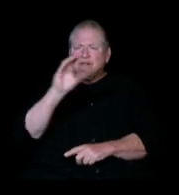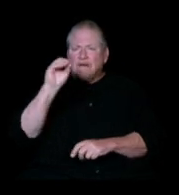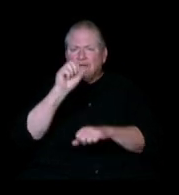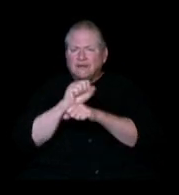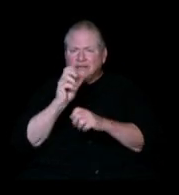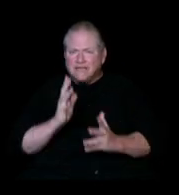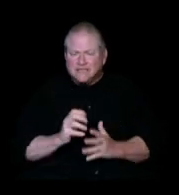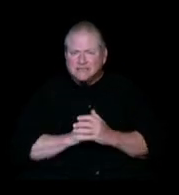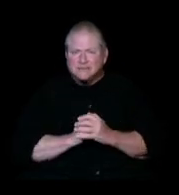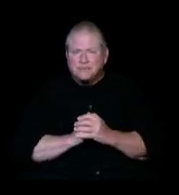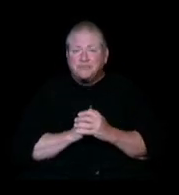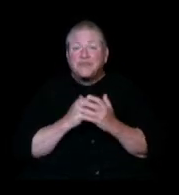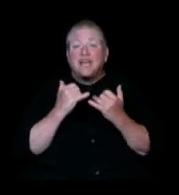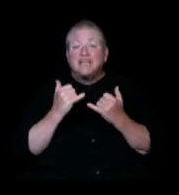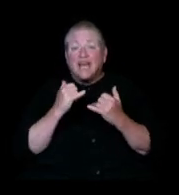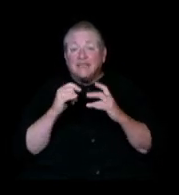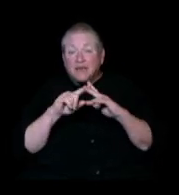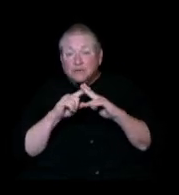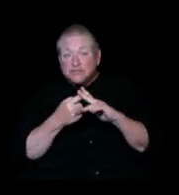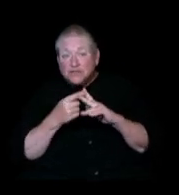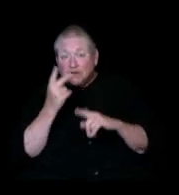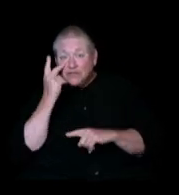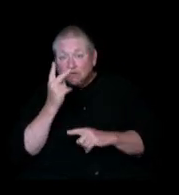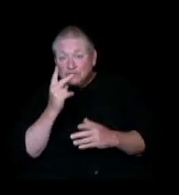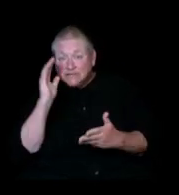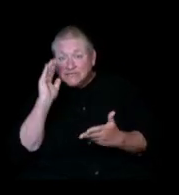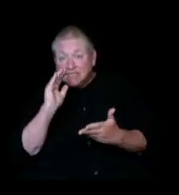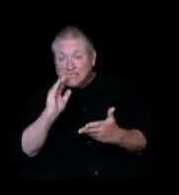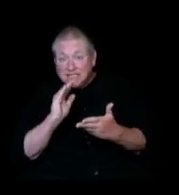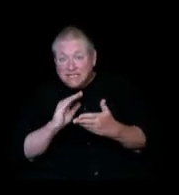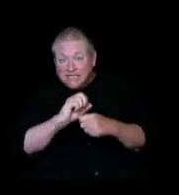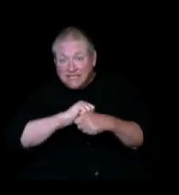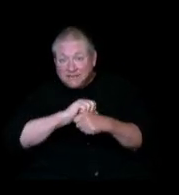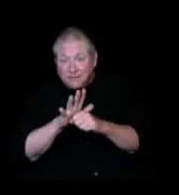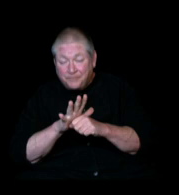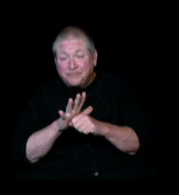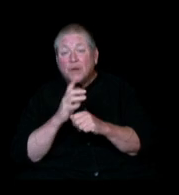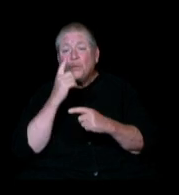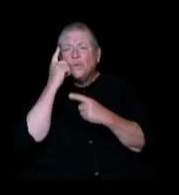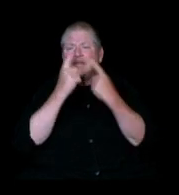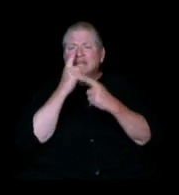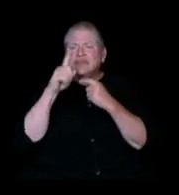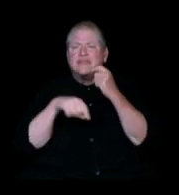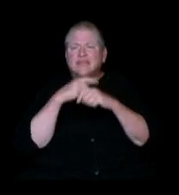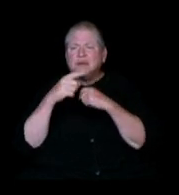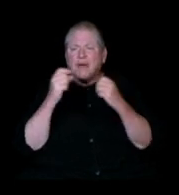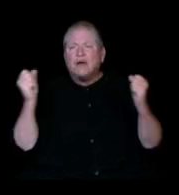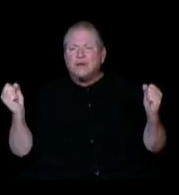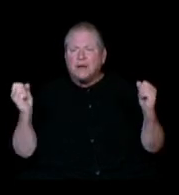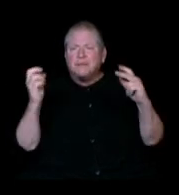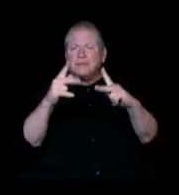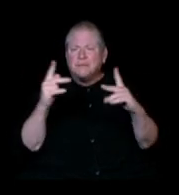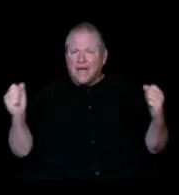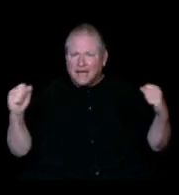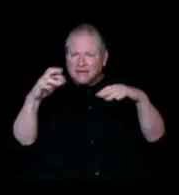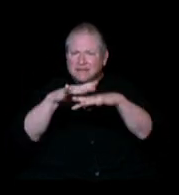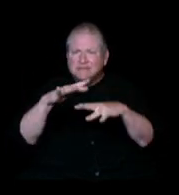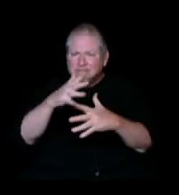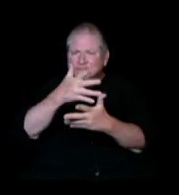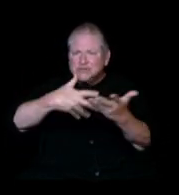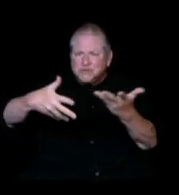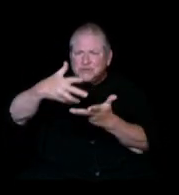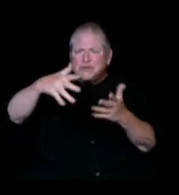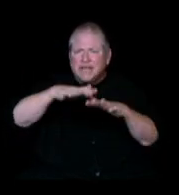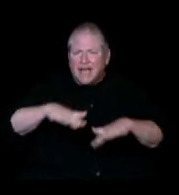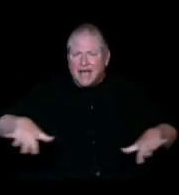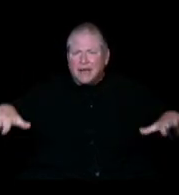Now that we are beginning to see the light at the end of the tunnel, we can think not only about returning to campus this fall,